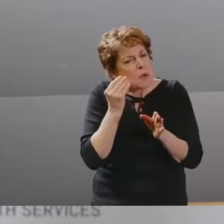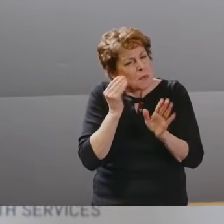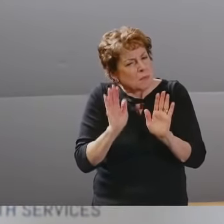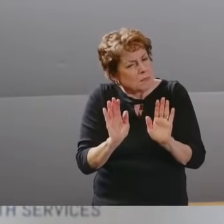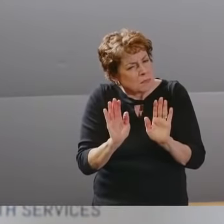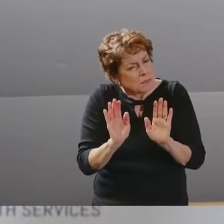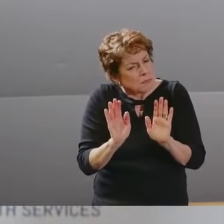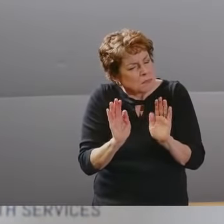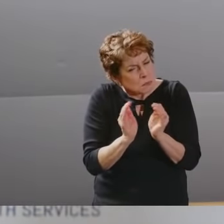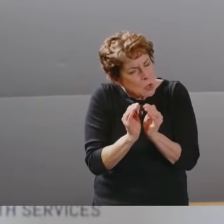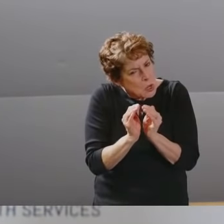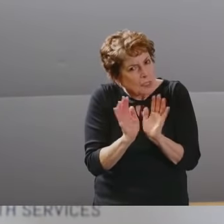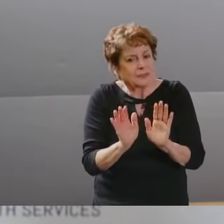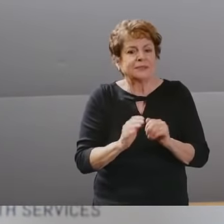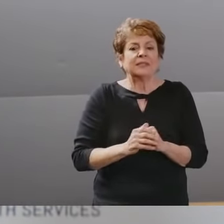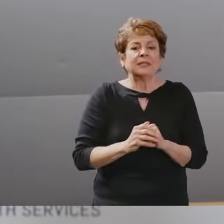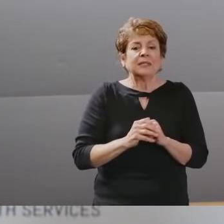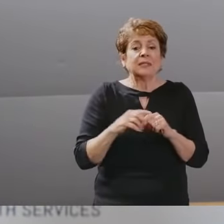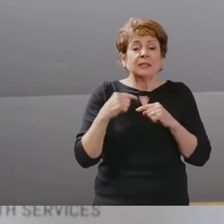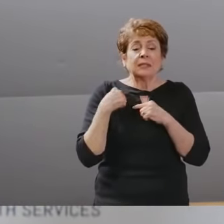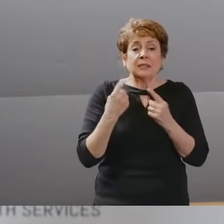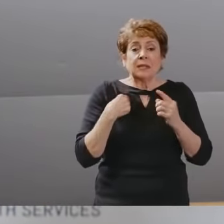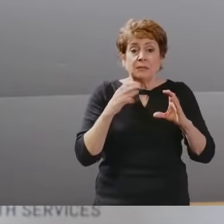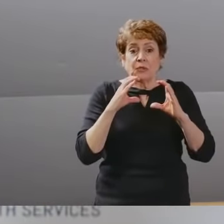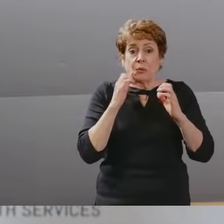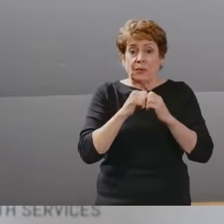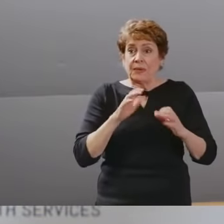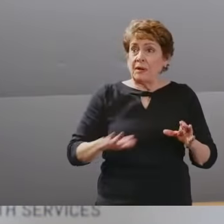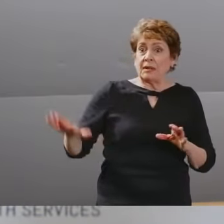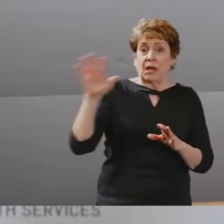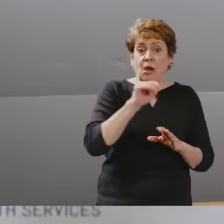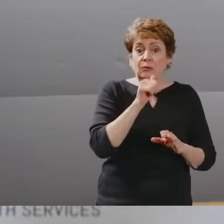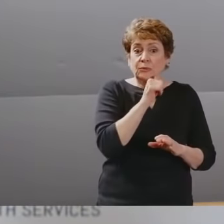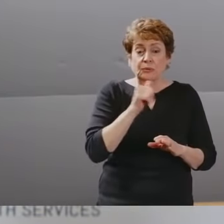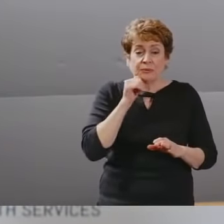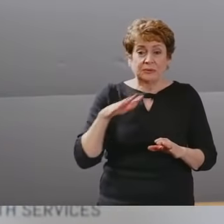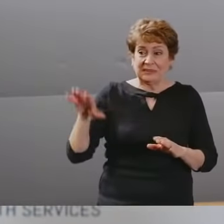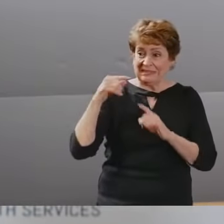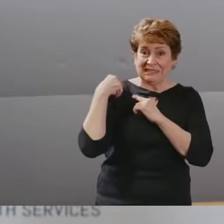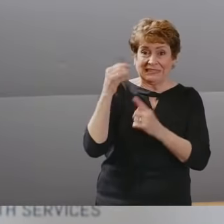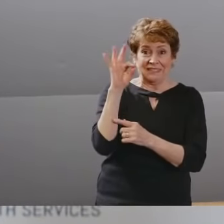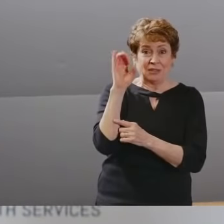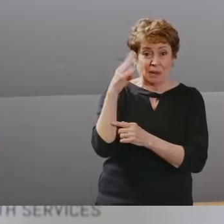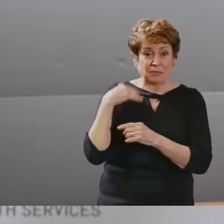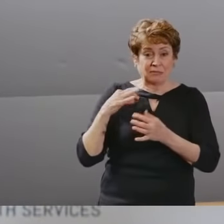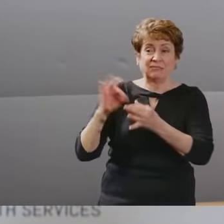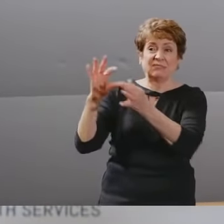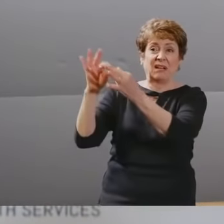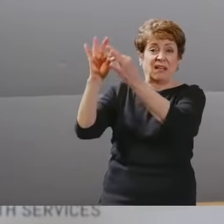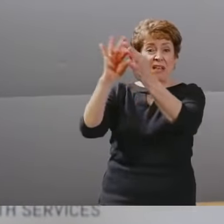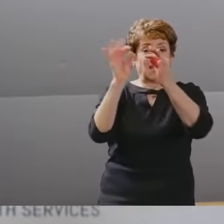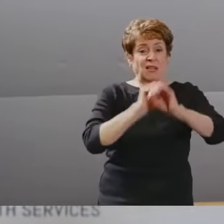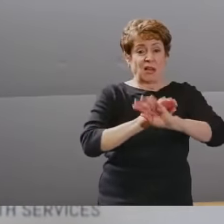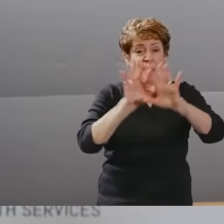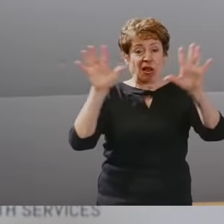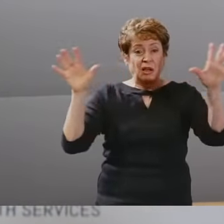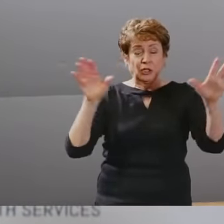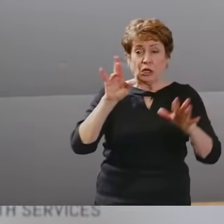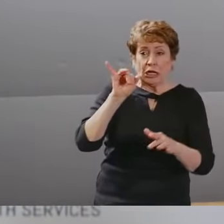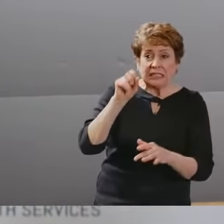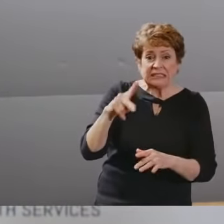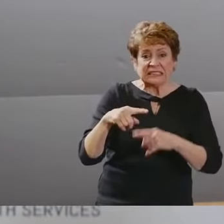We've been communicating with Arizonans since February about the risks of COVID-19 and how to contain the